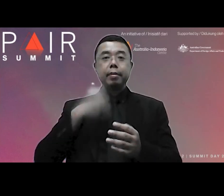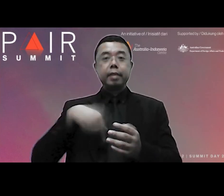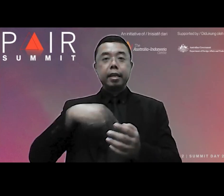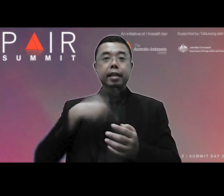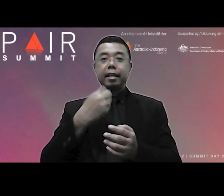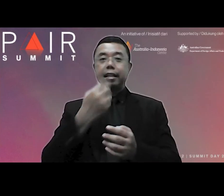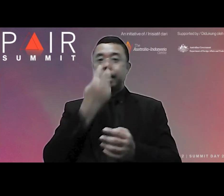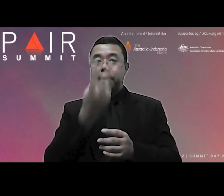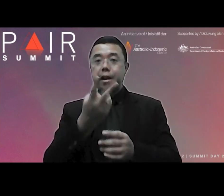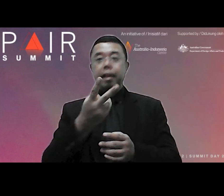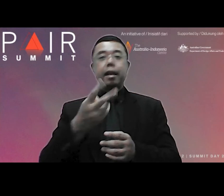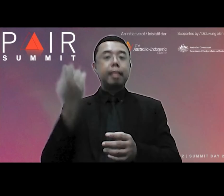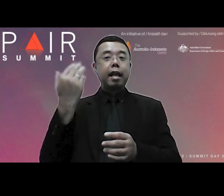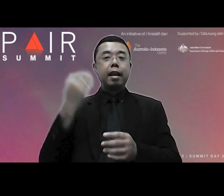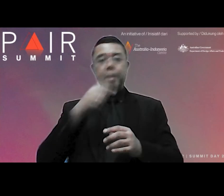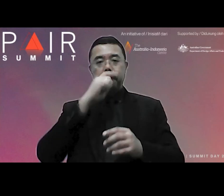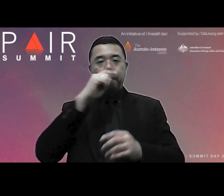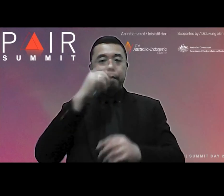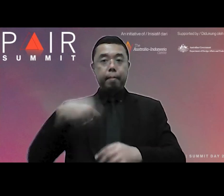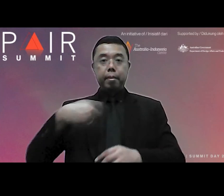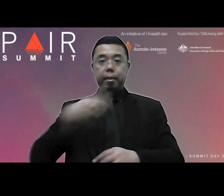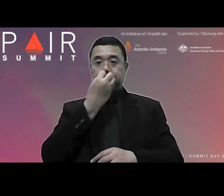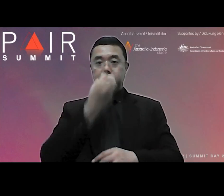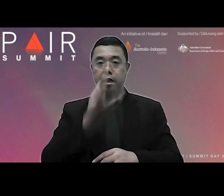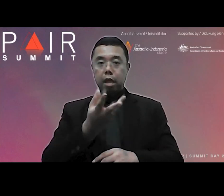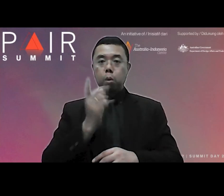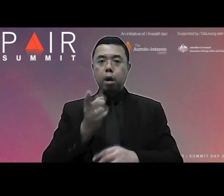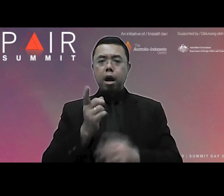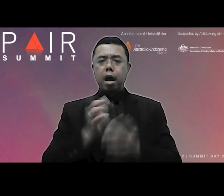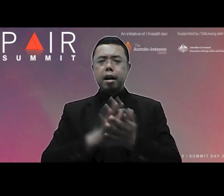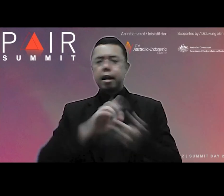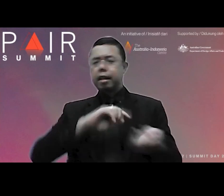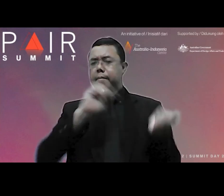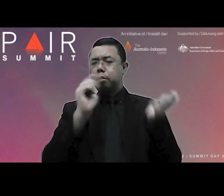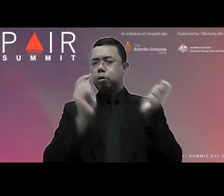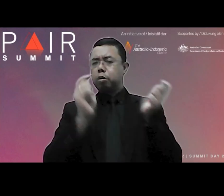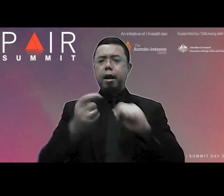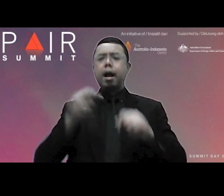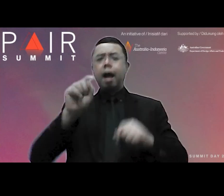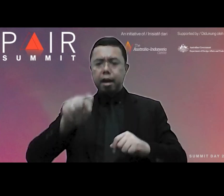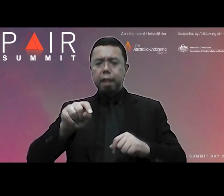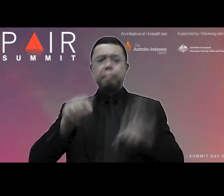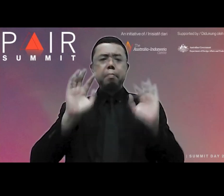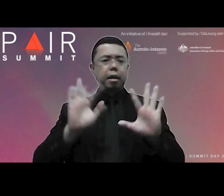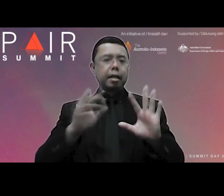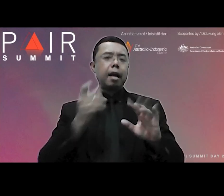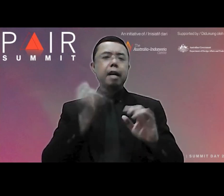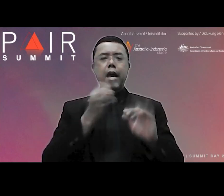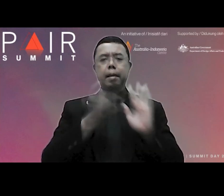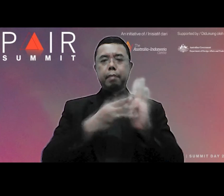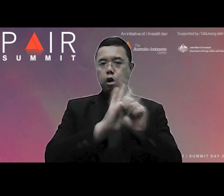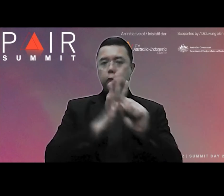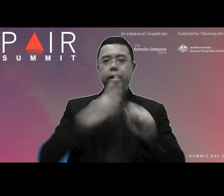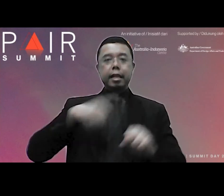great opportunity for change. Let's learn from COVID. Let's apply the lessons that are learned to the whole health system,